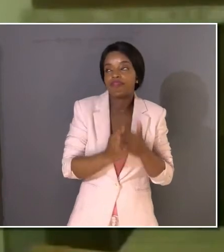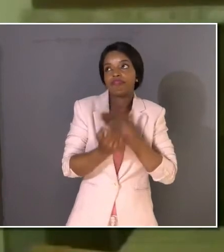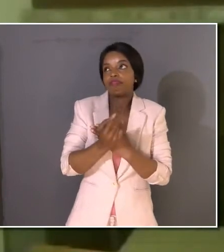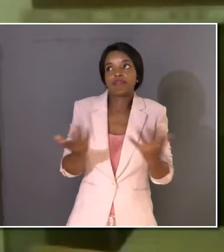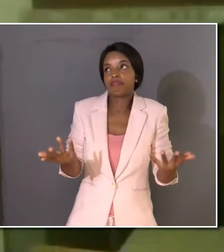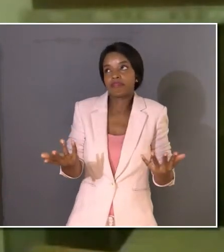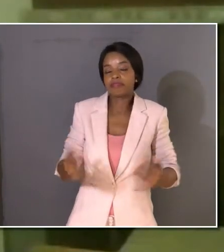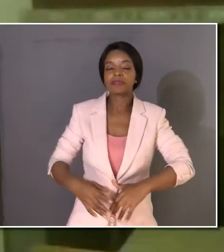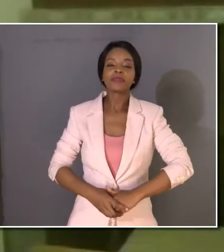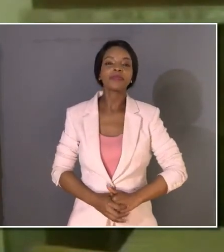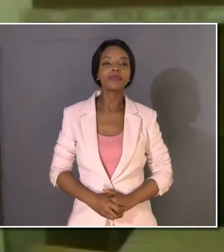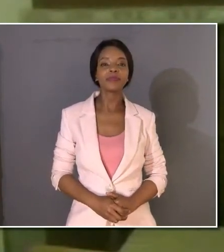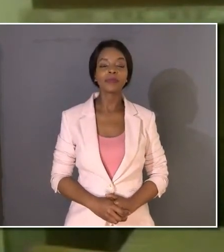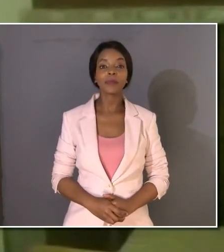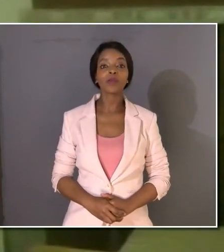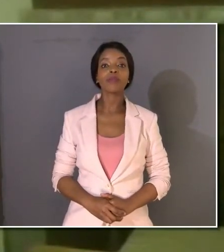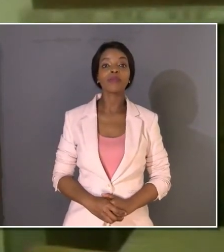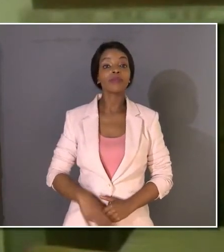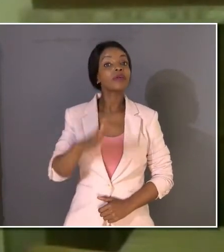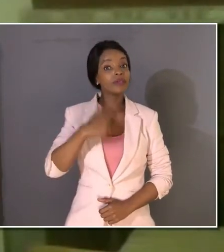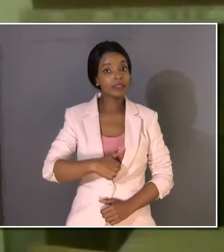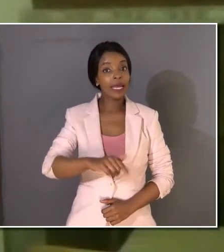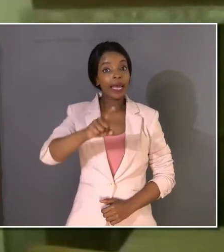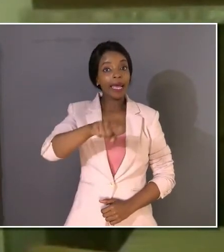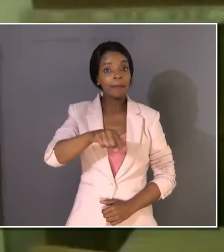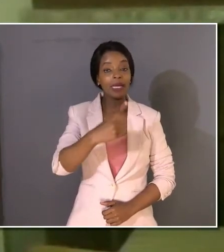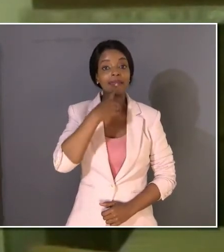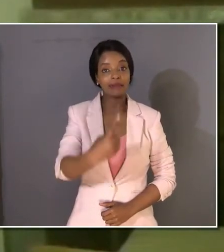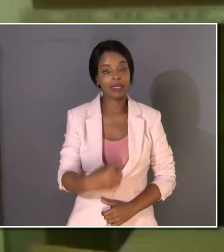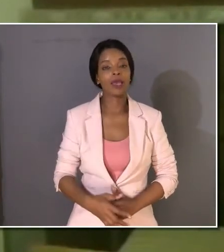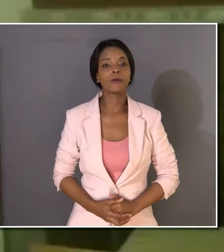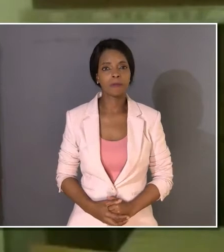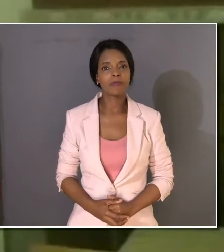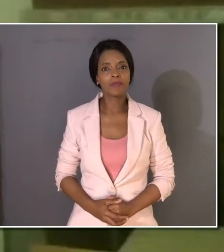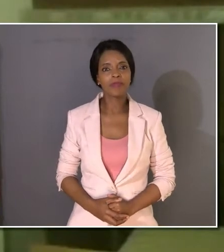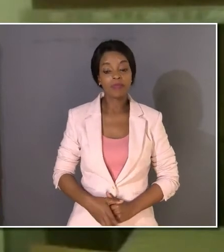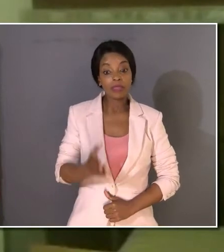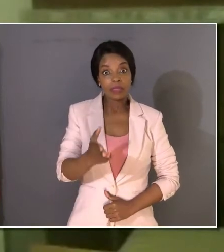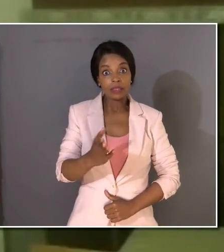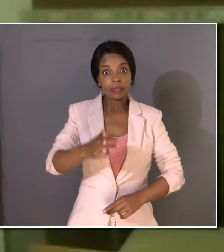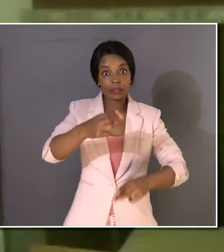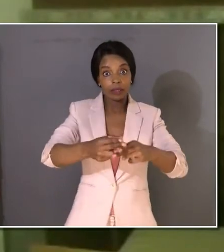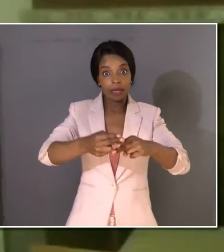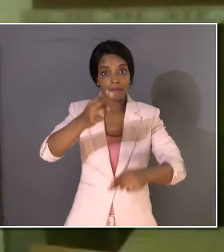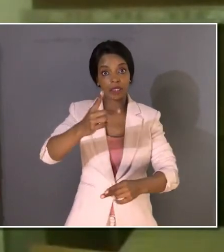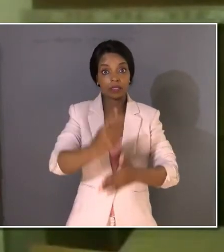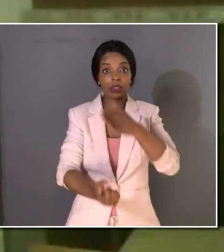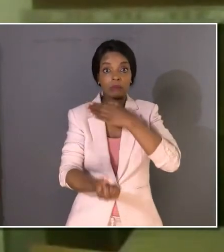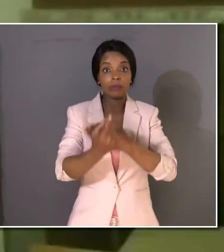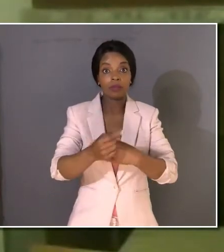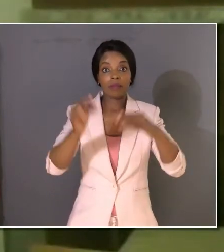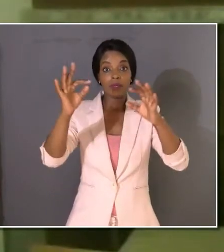Well, I must say it's been quite a journey for this round of finalists. It's been a long way for